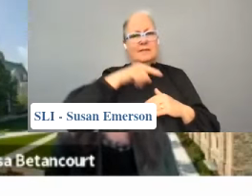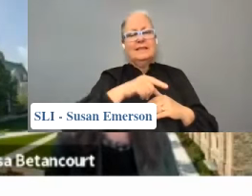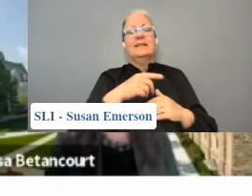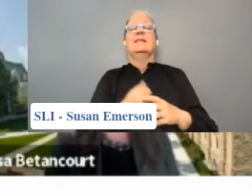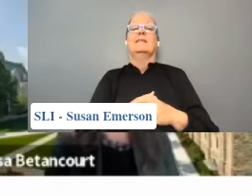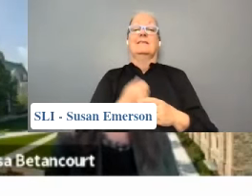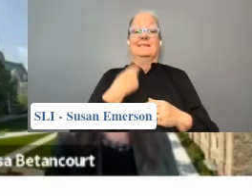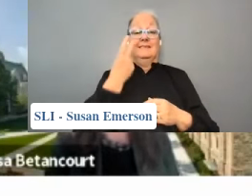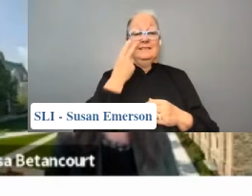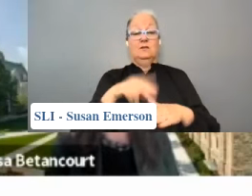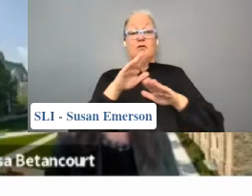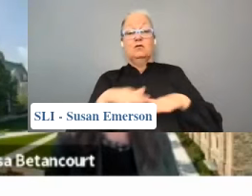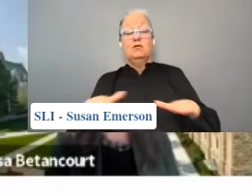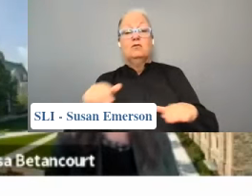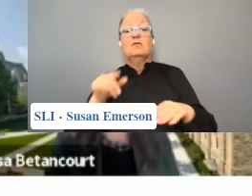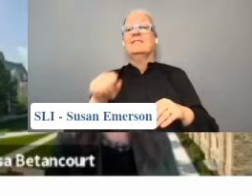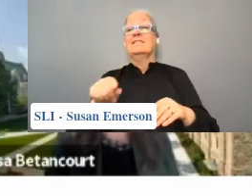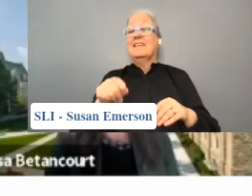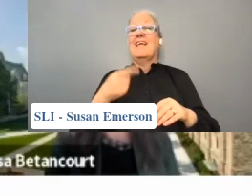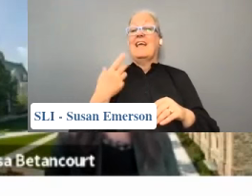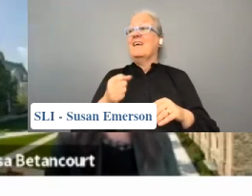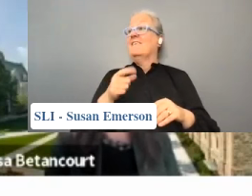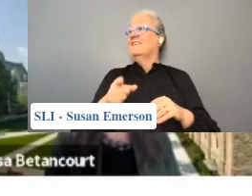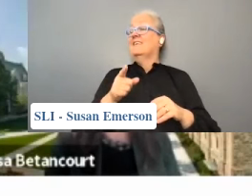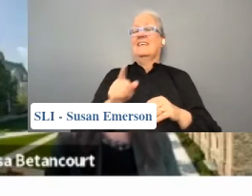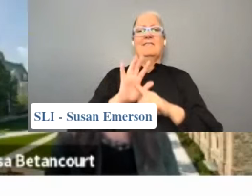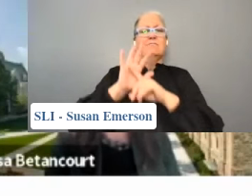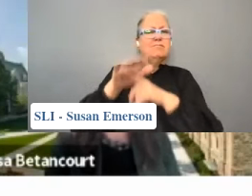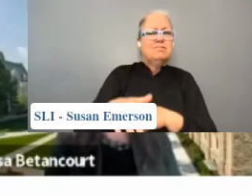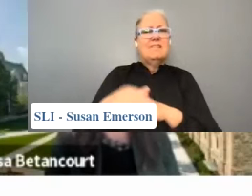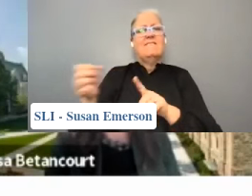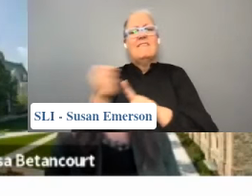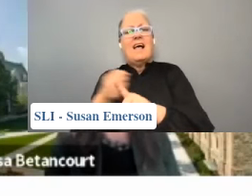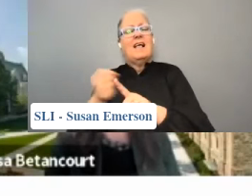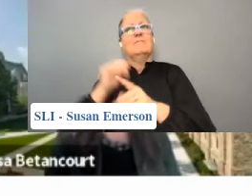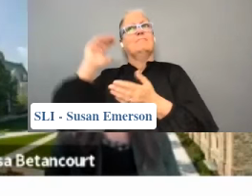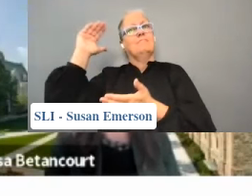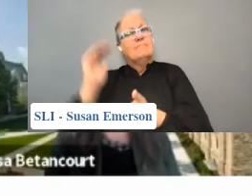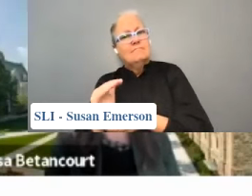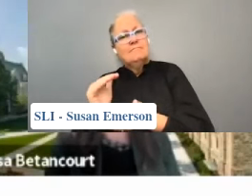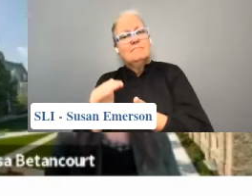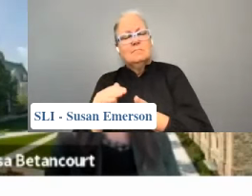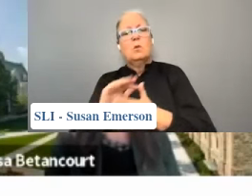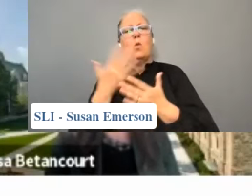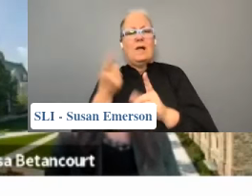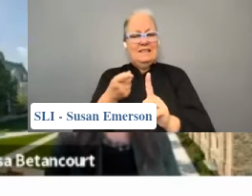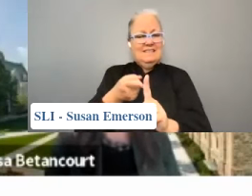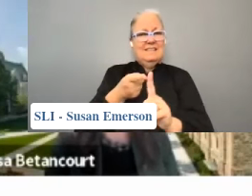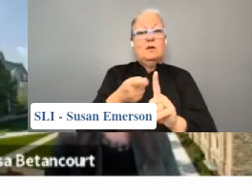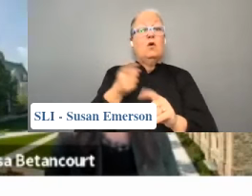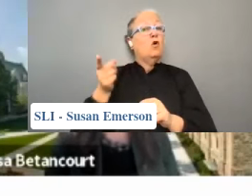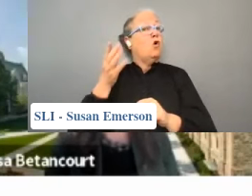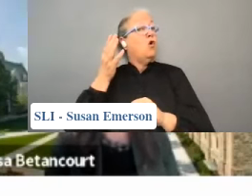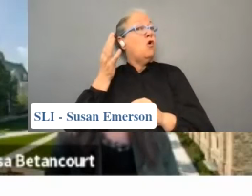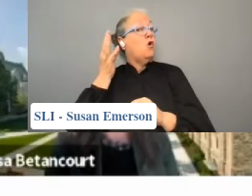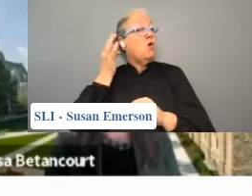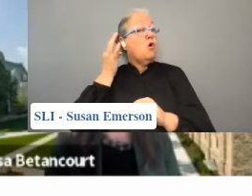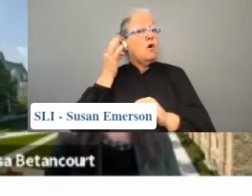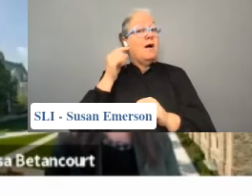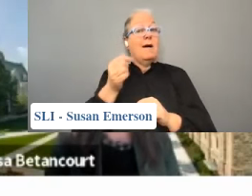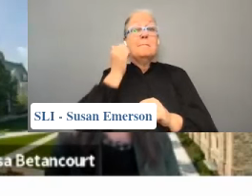in children's exposure to violent child discipline and reduced victimization of mothers in intimate partner